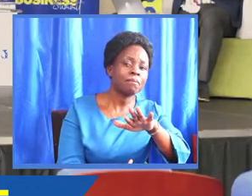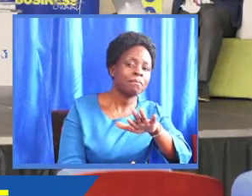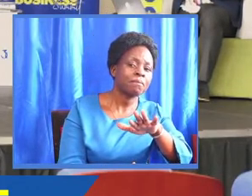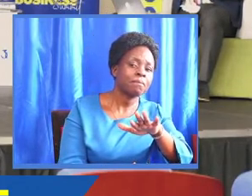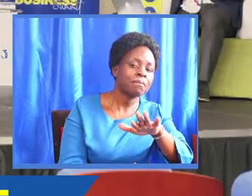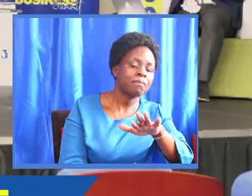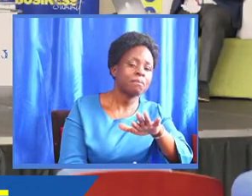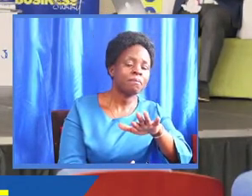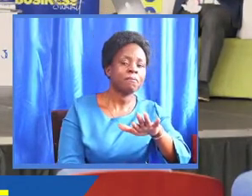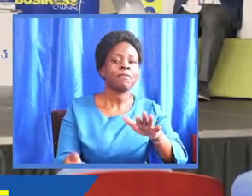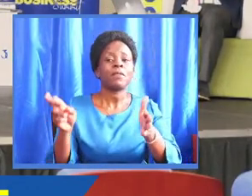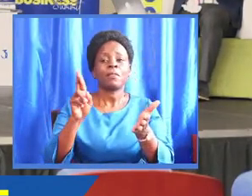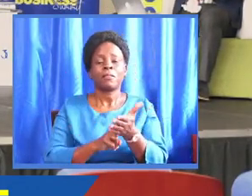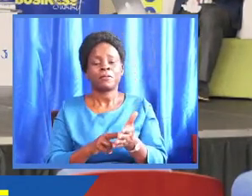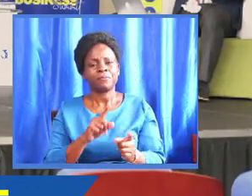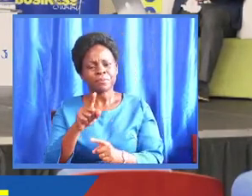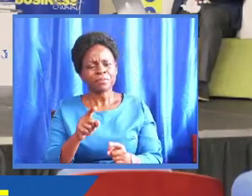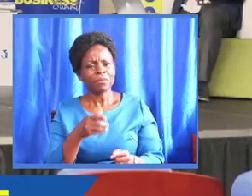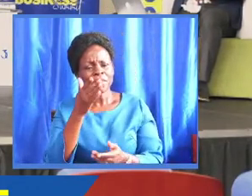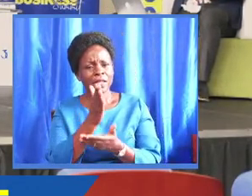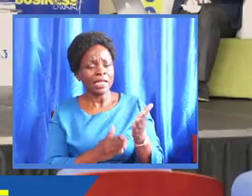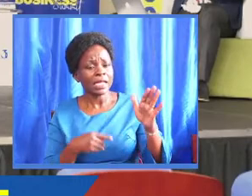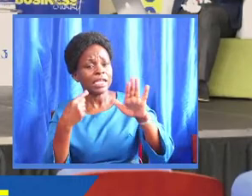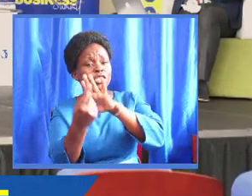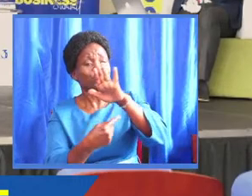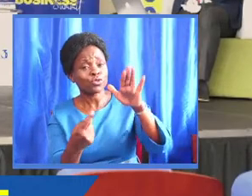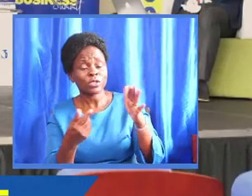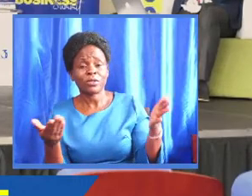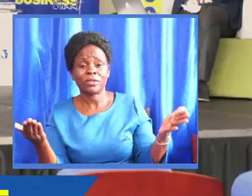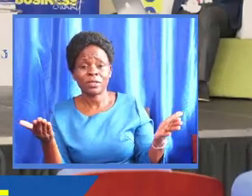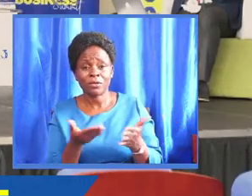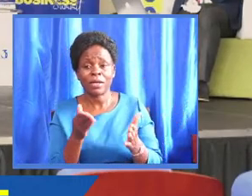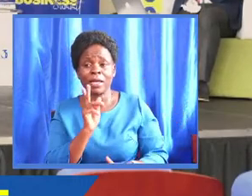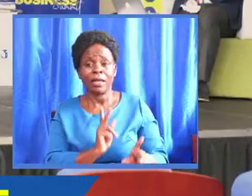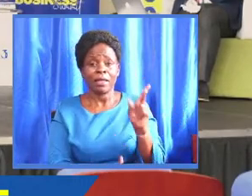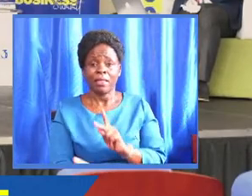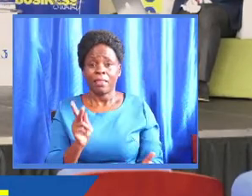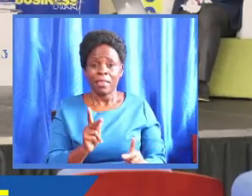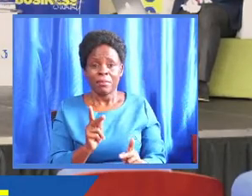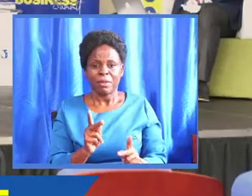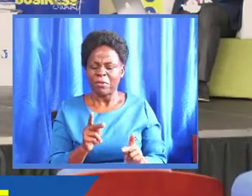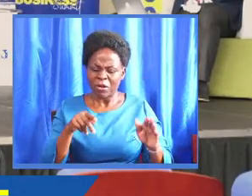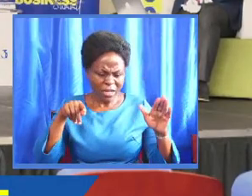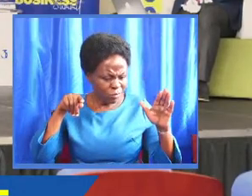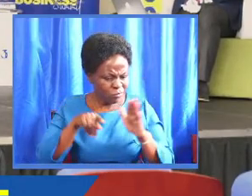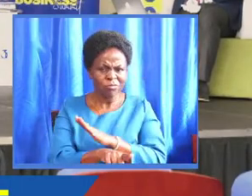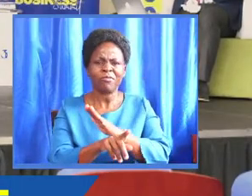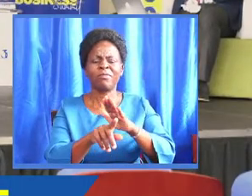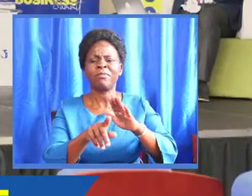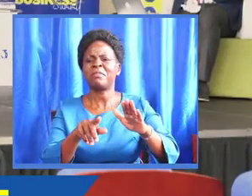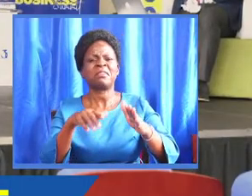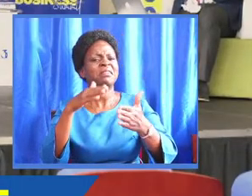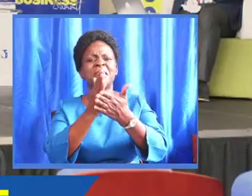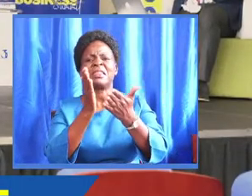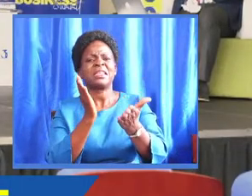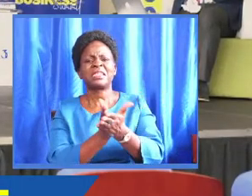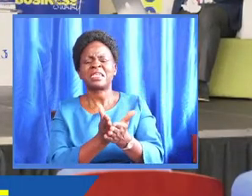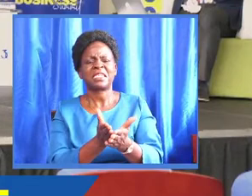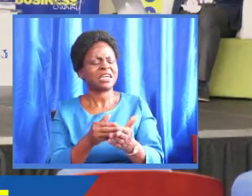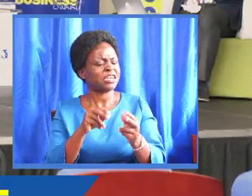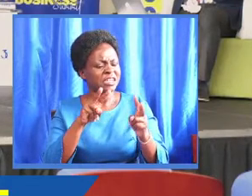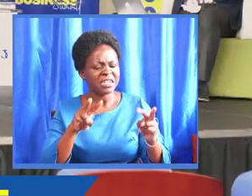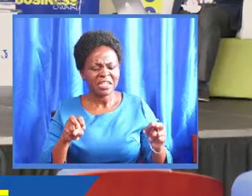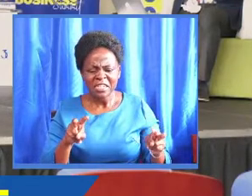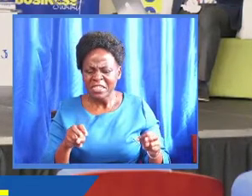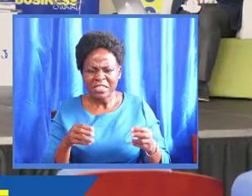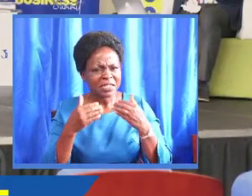Sorry, I'll repeat the question. There are cases when people just dive into the sector without, you know, taking into